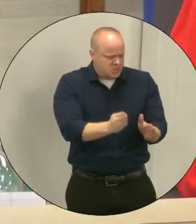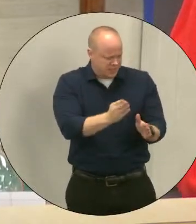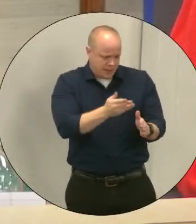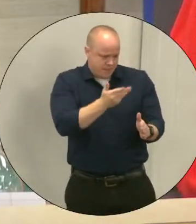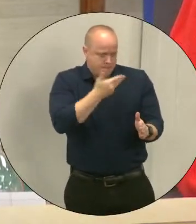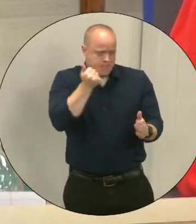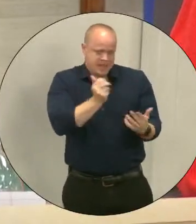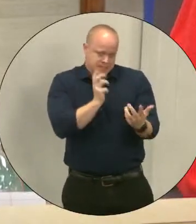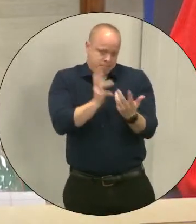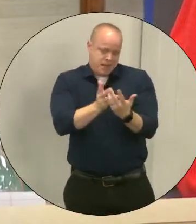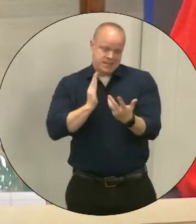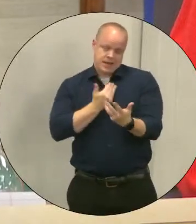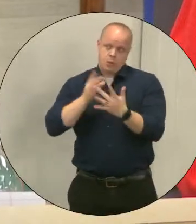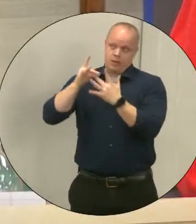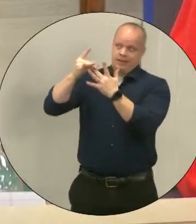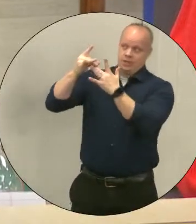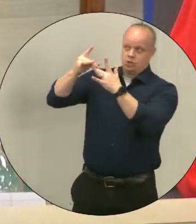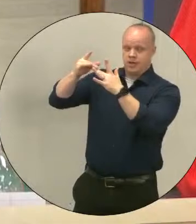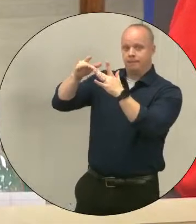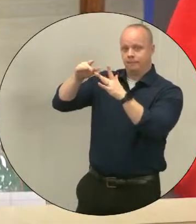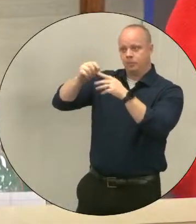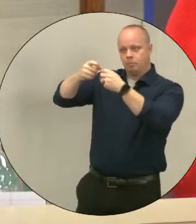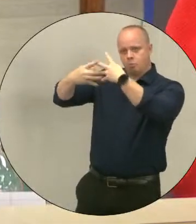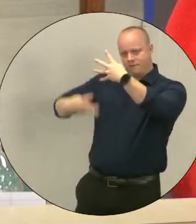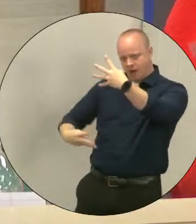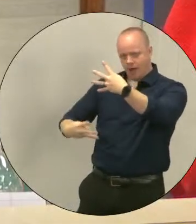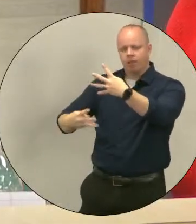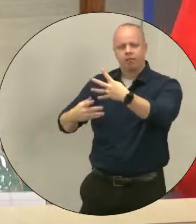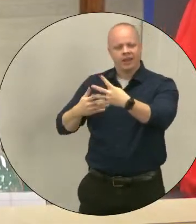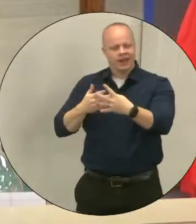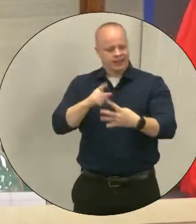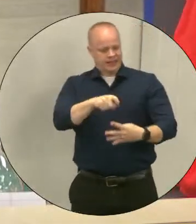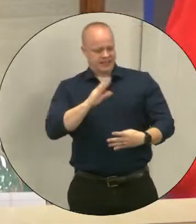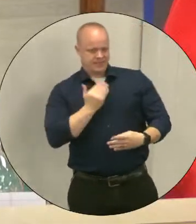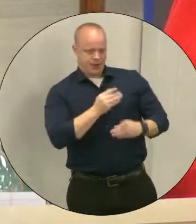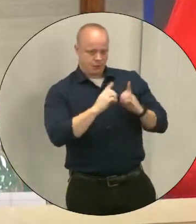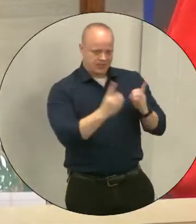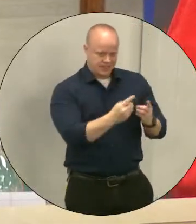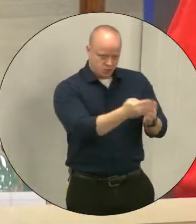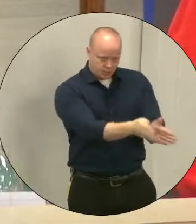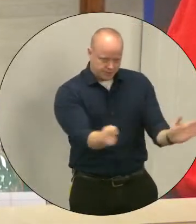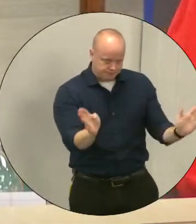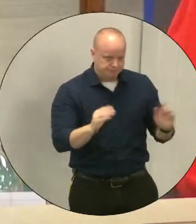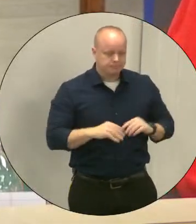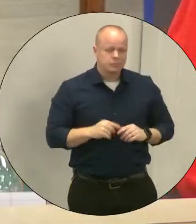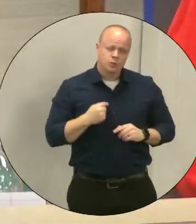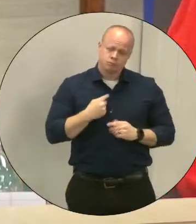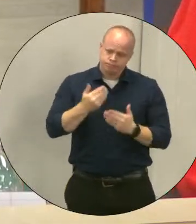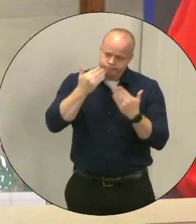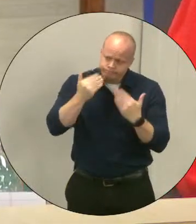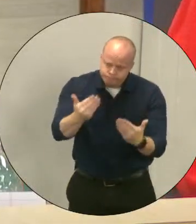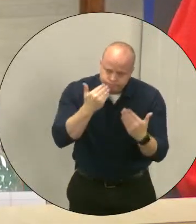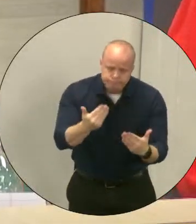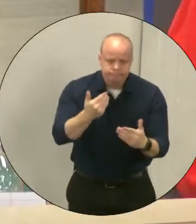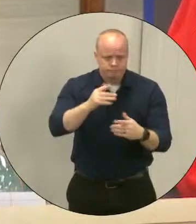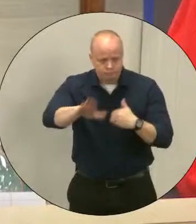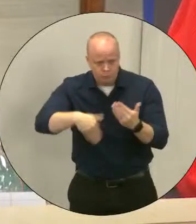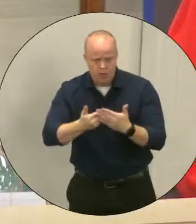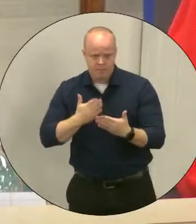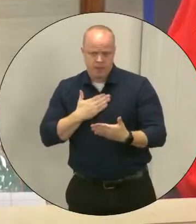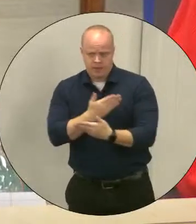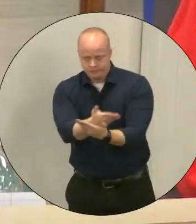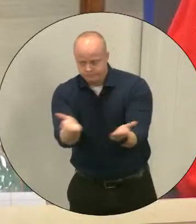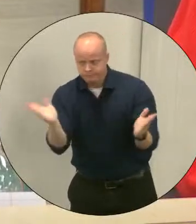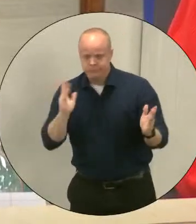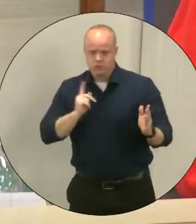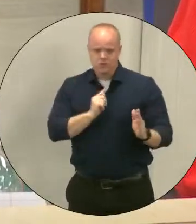leadership profile and the needs of our district. So I do want to extend my appreciation to my fellow trustees for all the hard